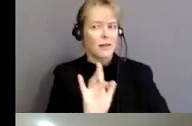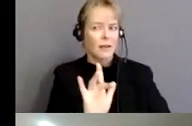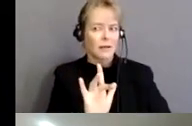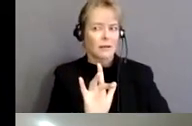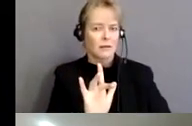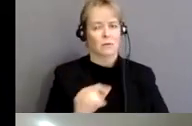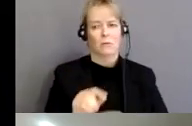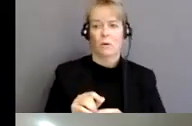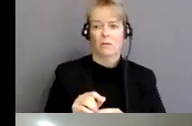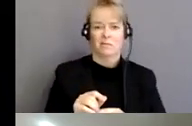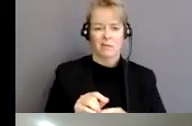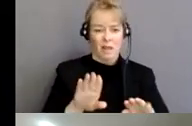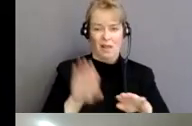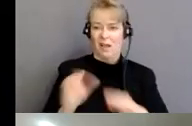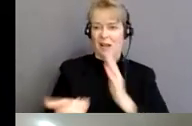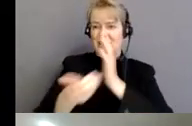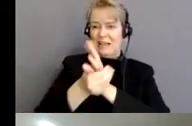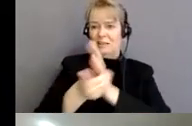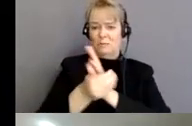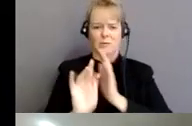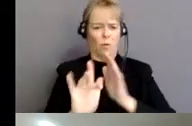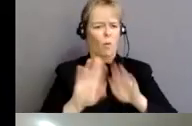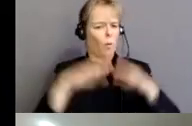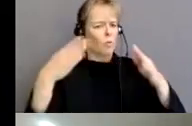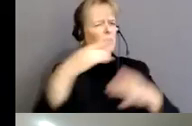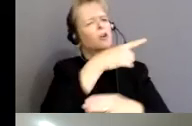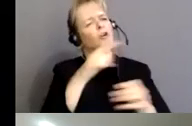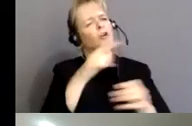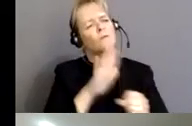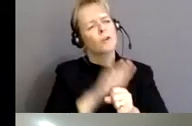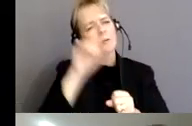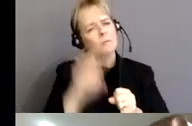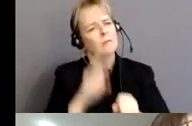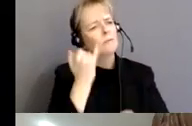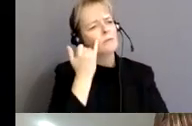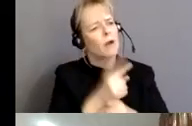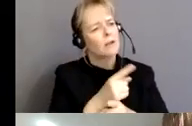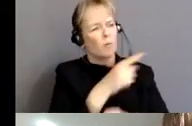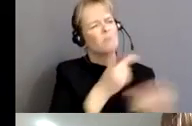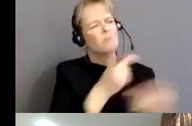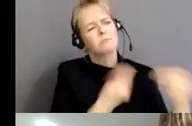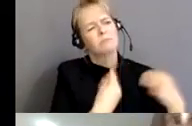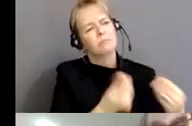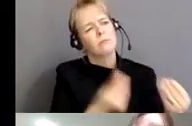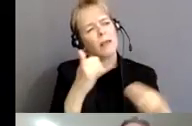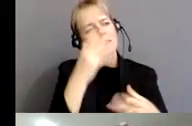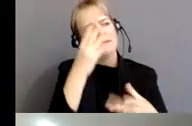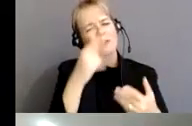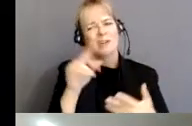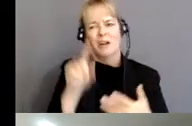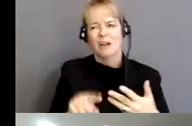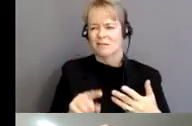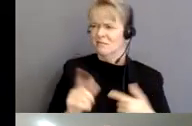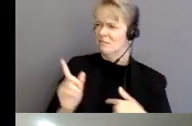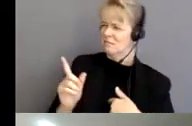open up an attachment to confirm information or to provide information. You know, these unsolicited approaches are often